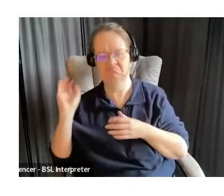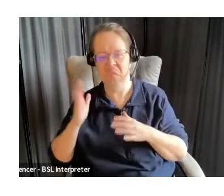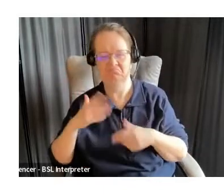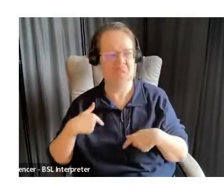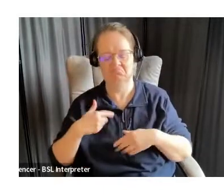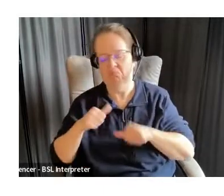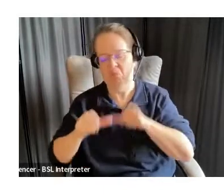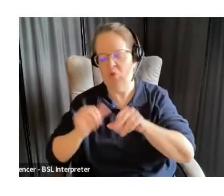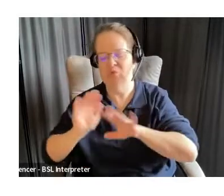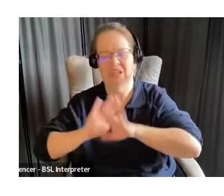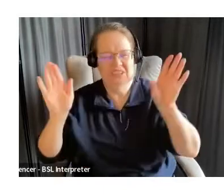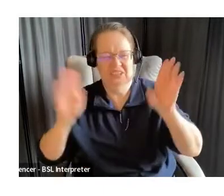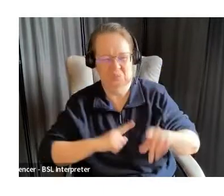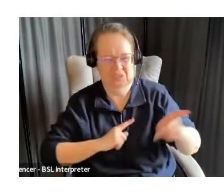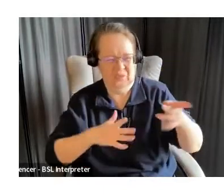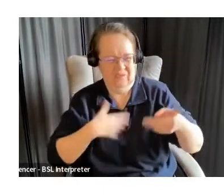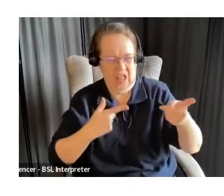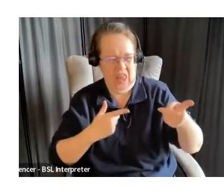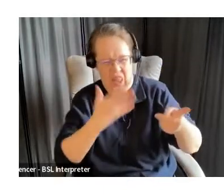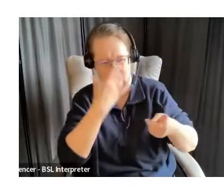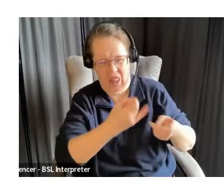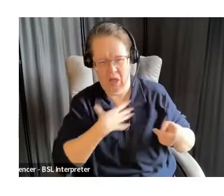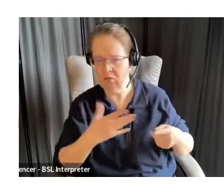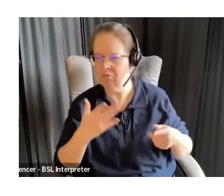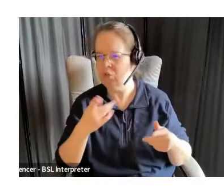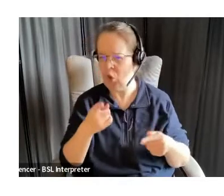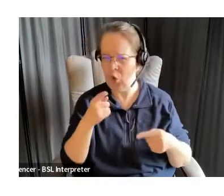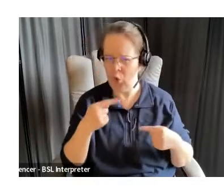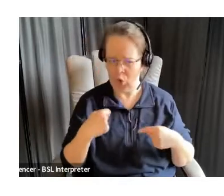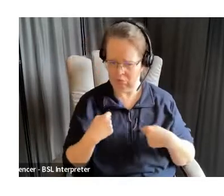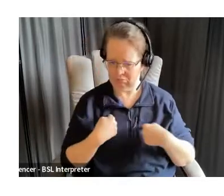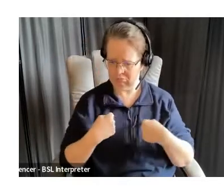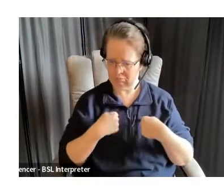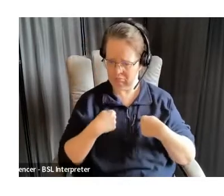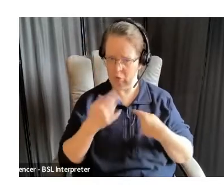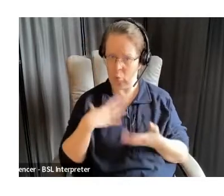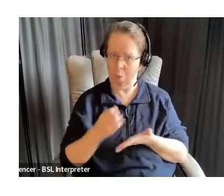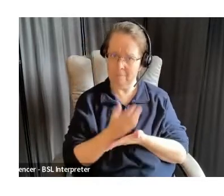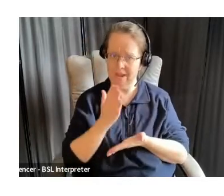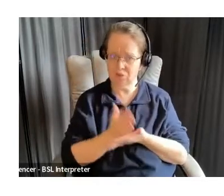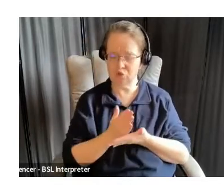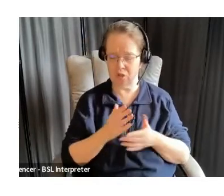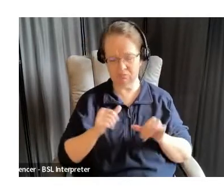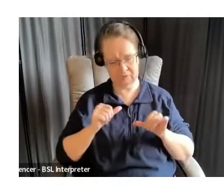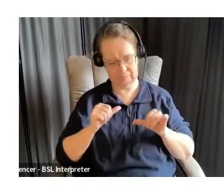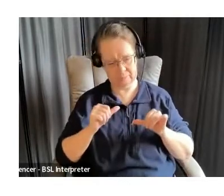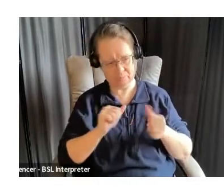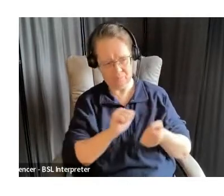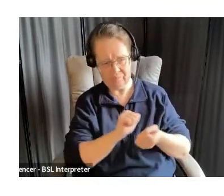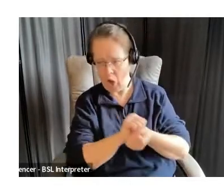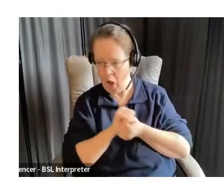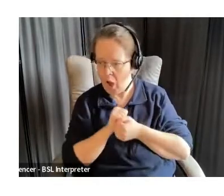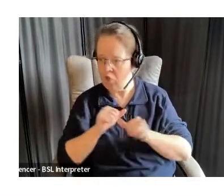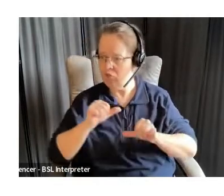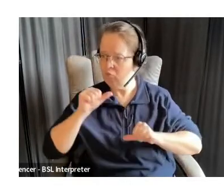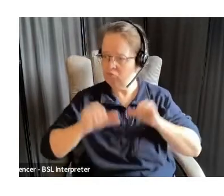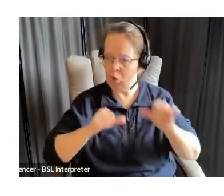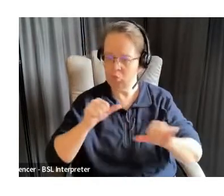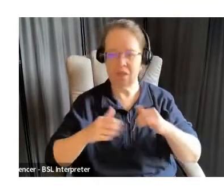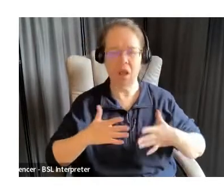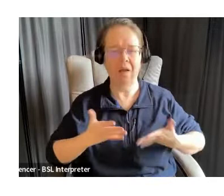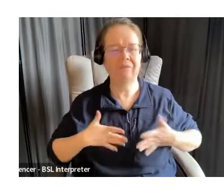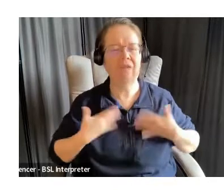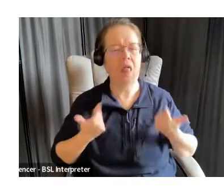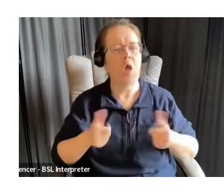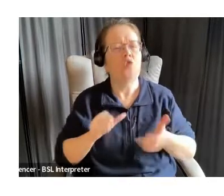the process, because you want to make sure that throughout that recruitment and hiring process, that it feels